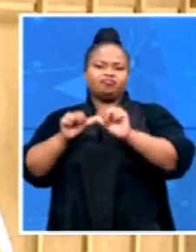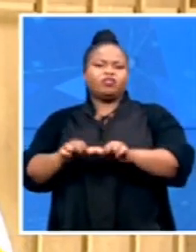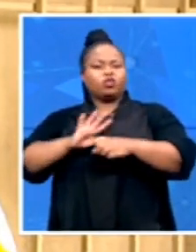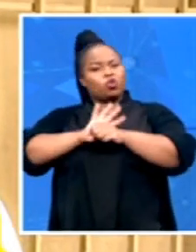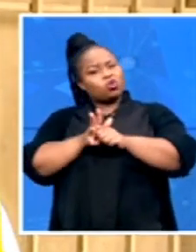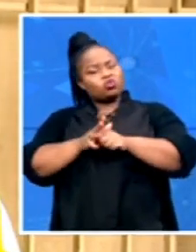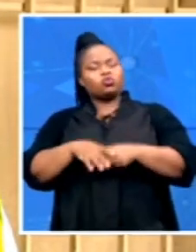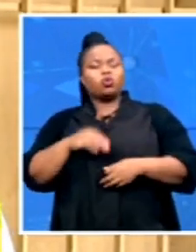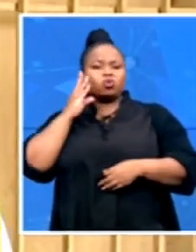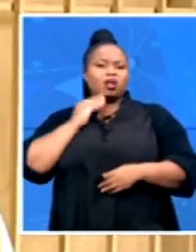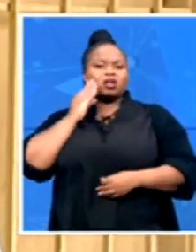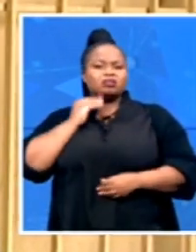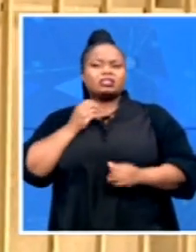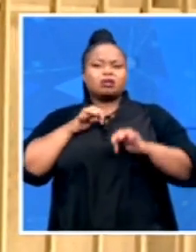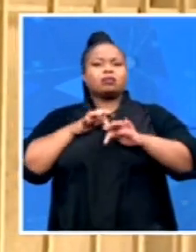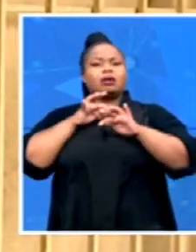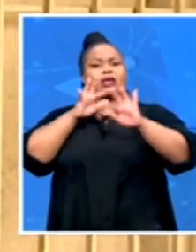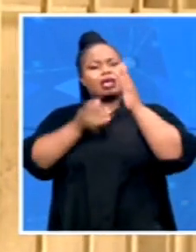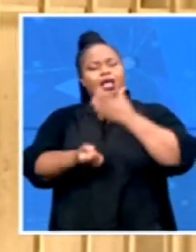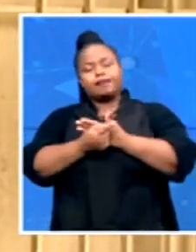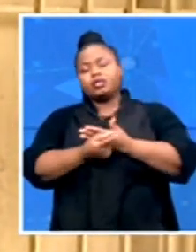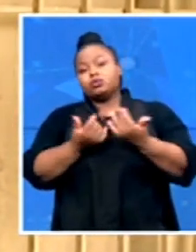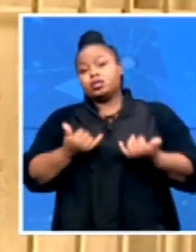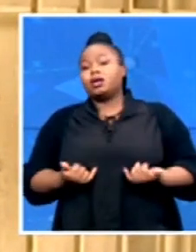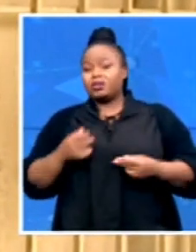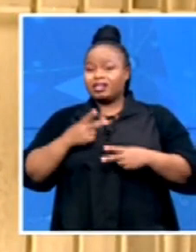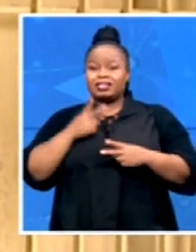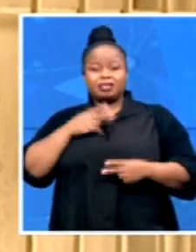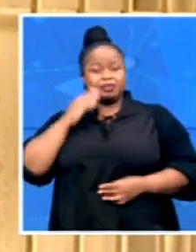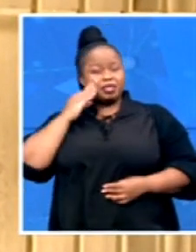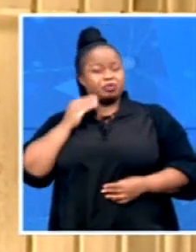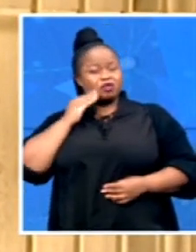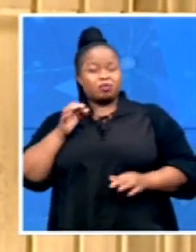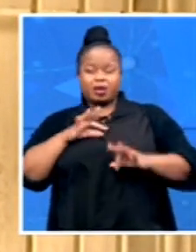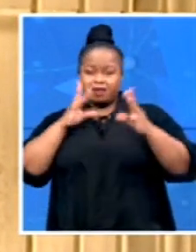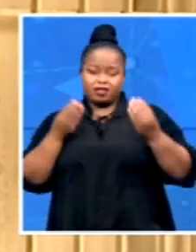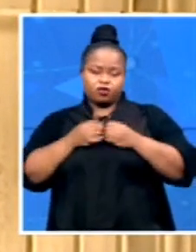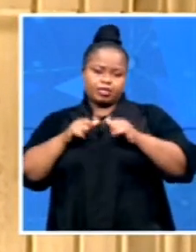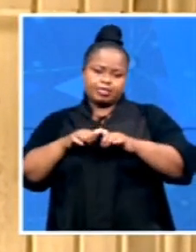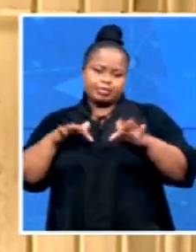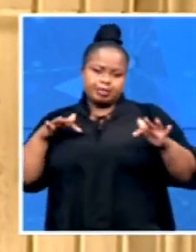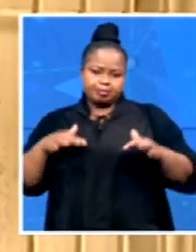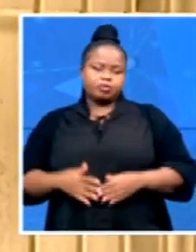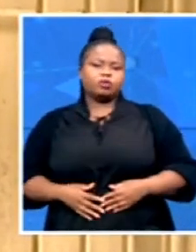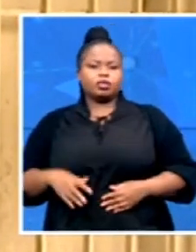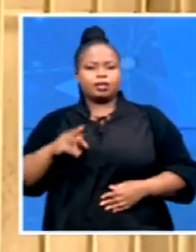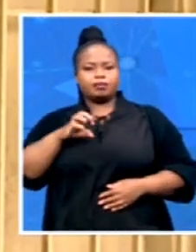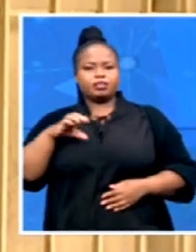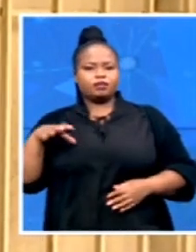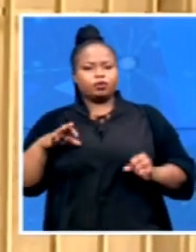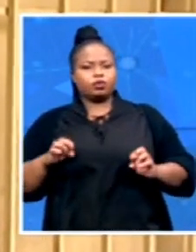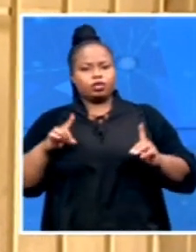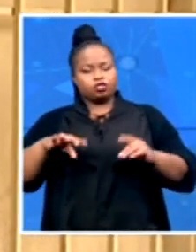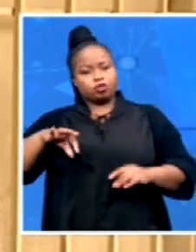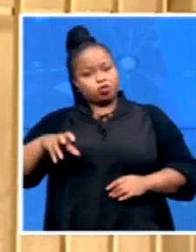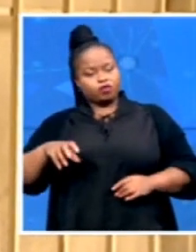exam. After going through all this, they are sitting for this exam. The MEC for Education in the province saying that they are confident that these learners will